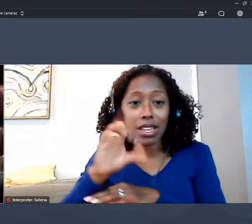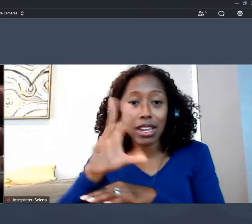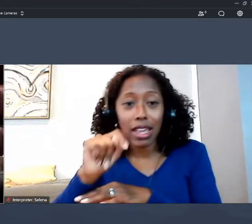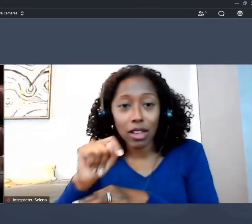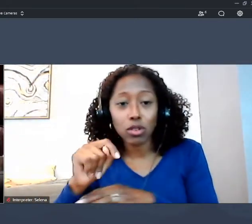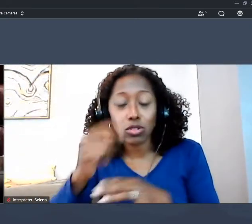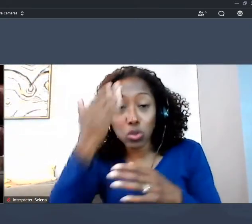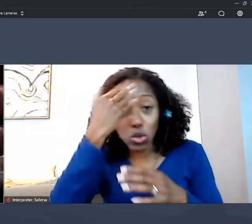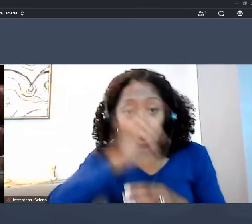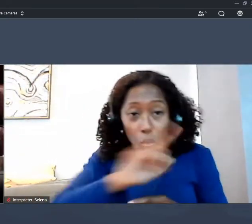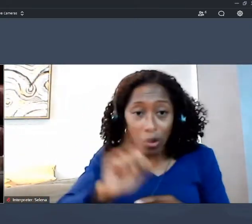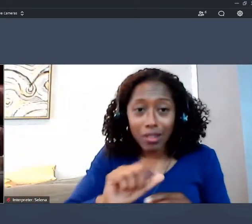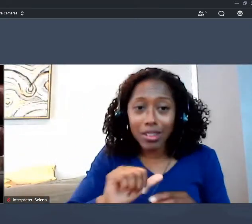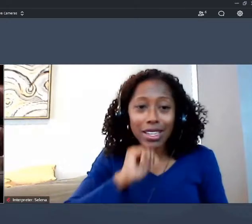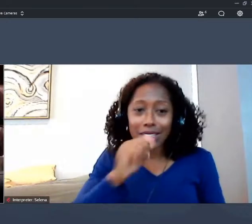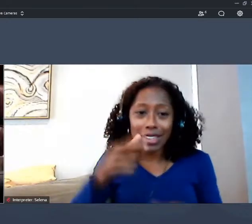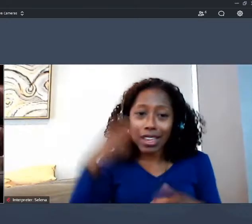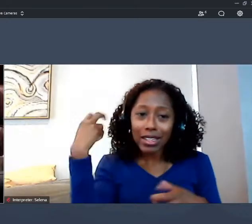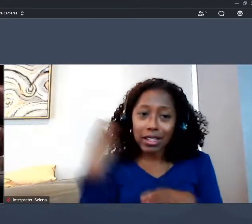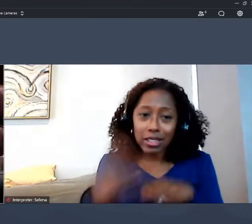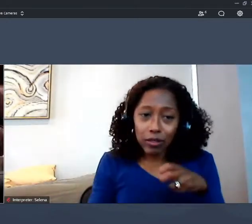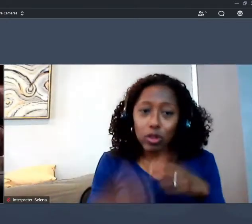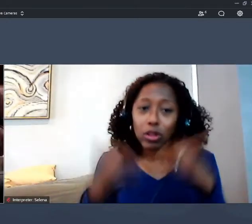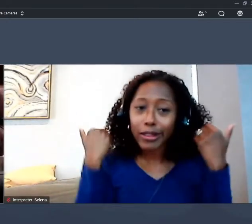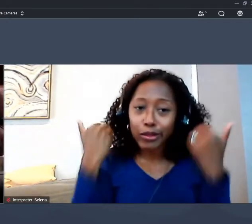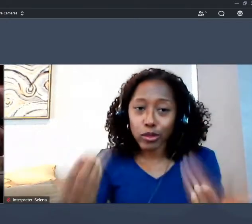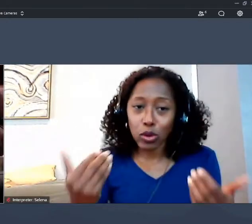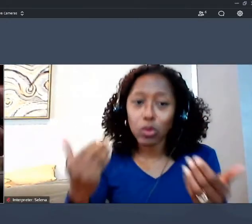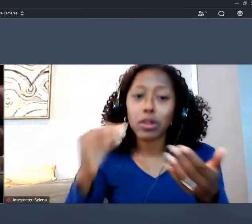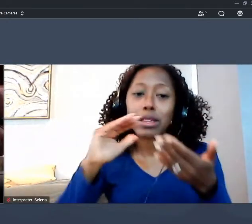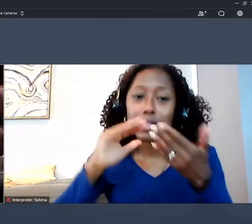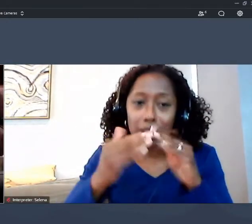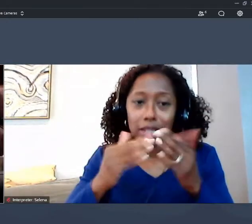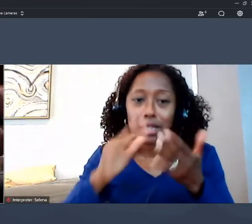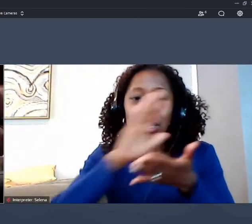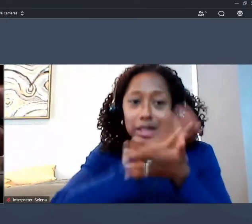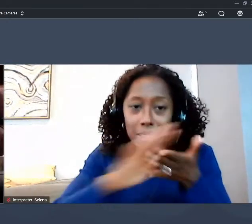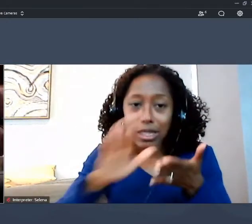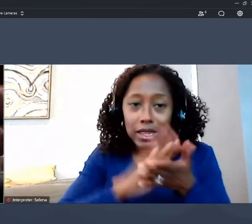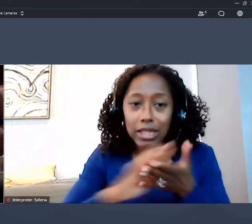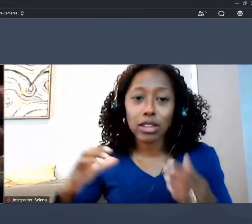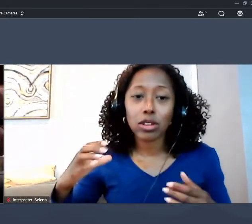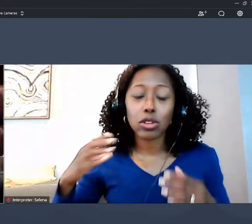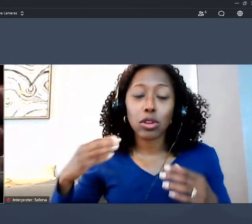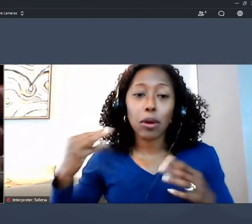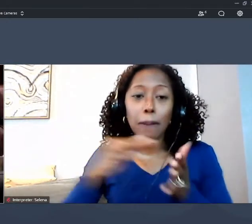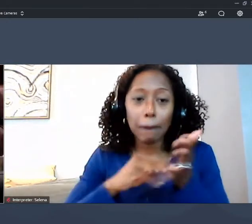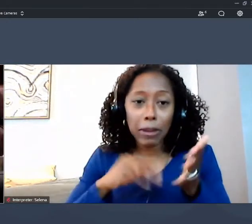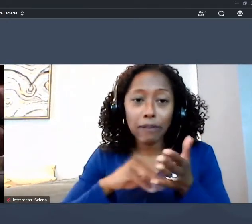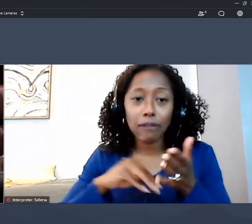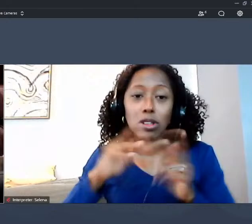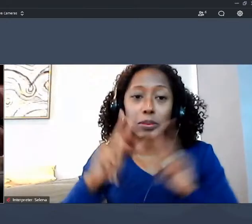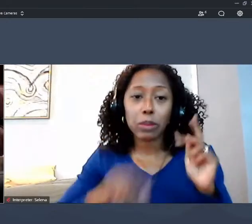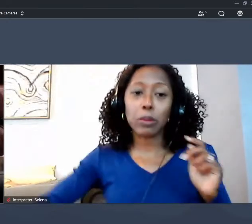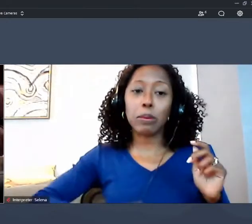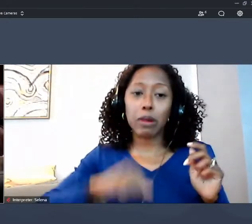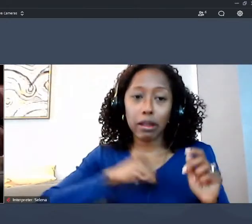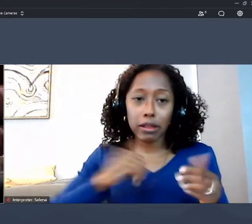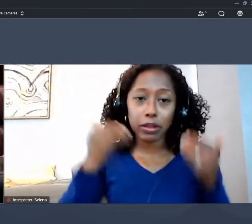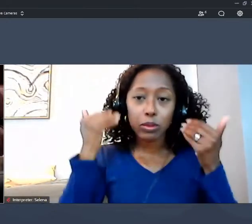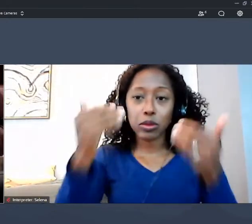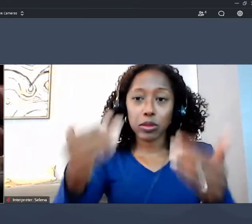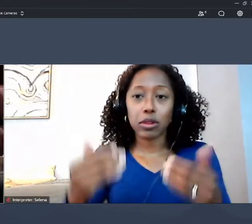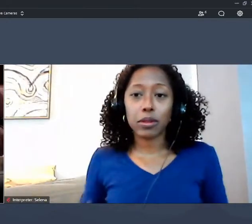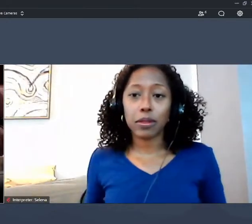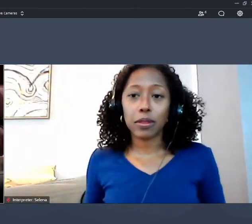hard. Let's clean up our city. Let's make the citizens of Memphis proud, and let's move forward. Thank you. Thank you, Council Lady.